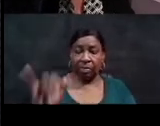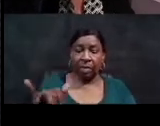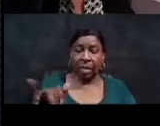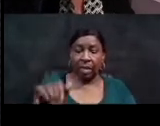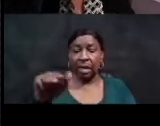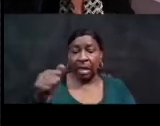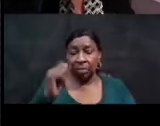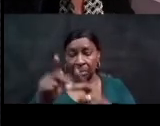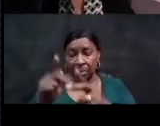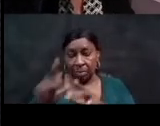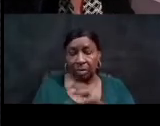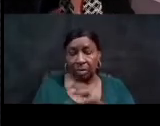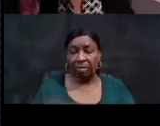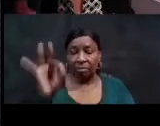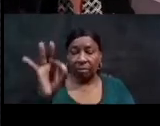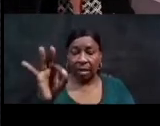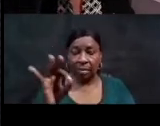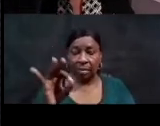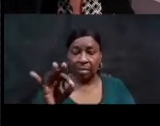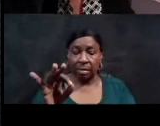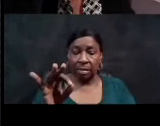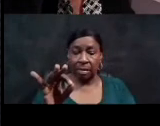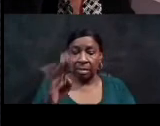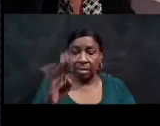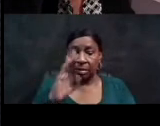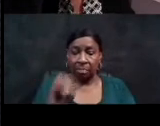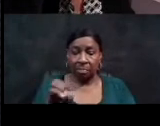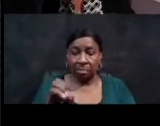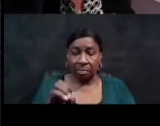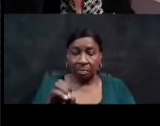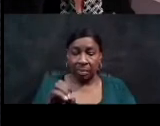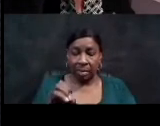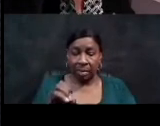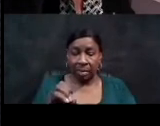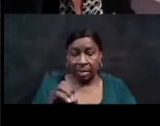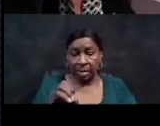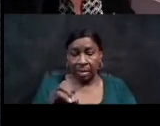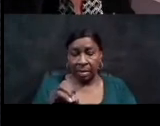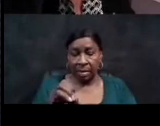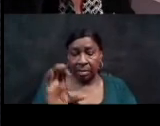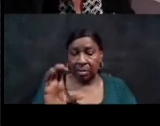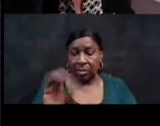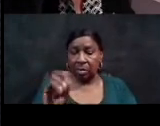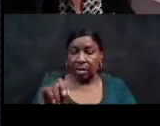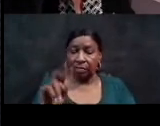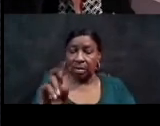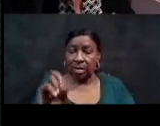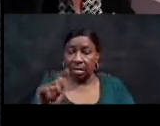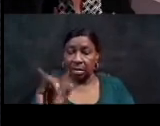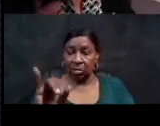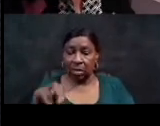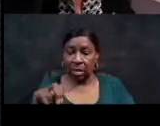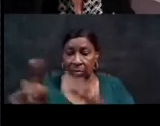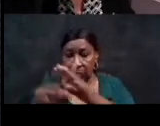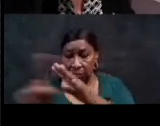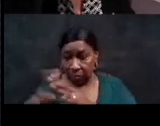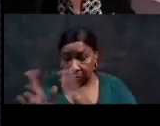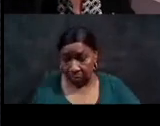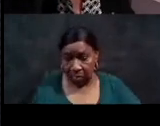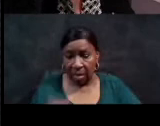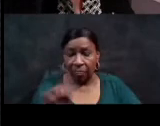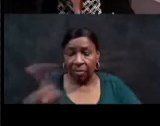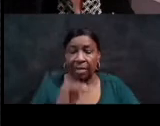been found to be so-called convention refugees, they're not welcomed. So they are